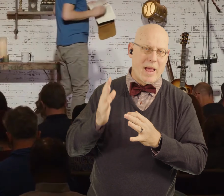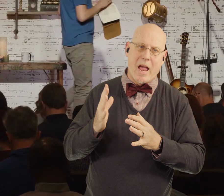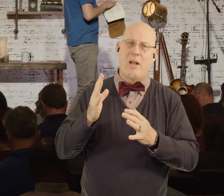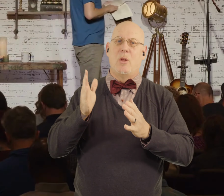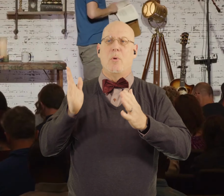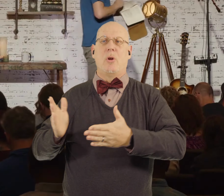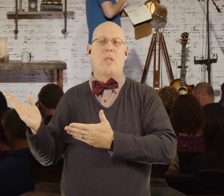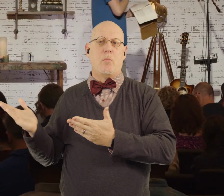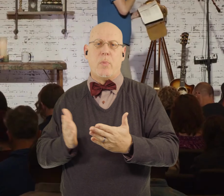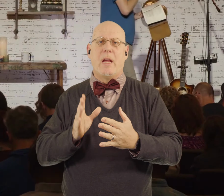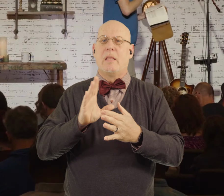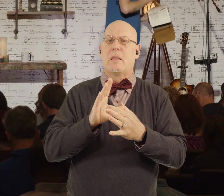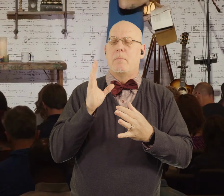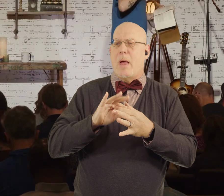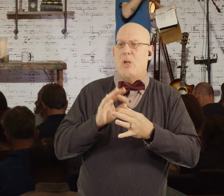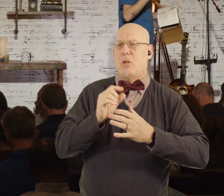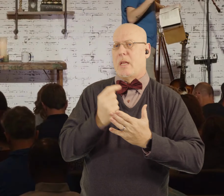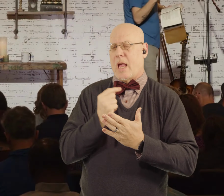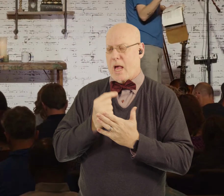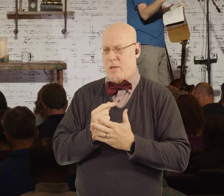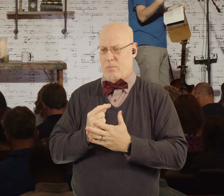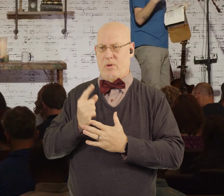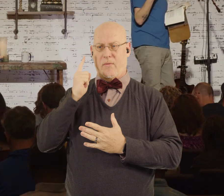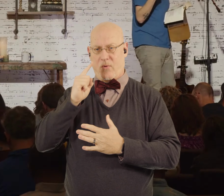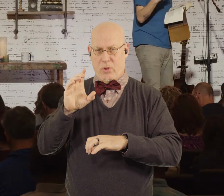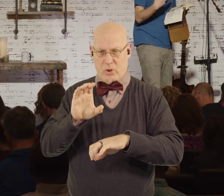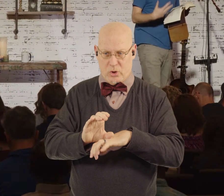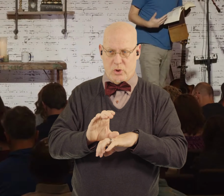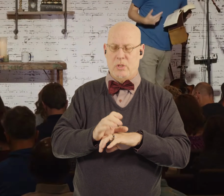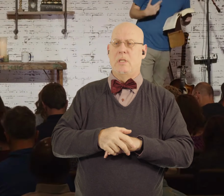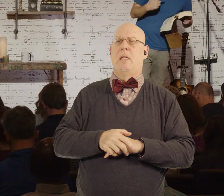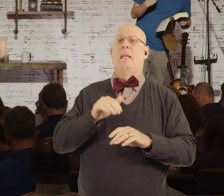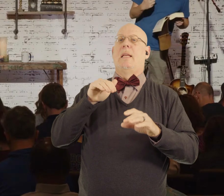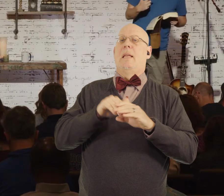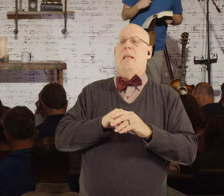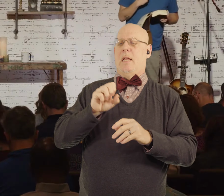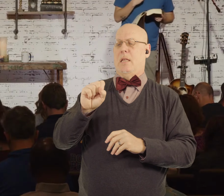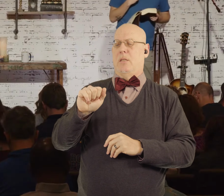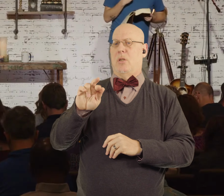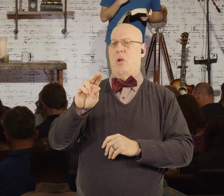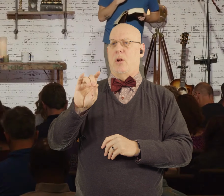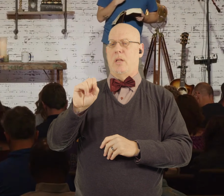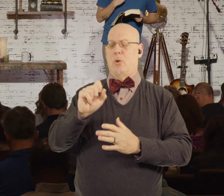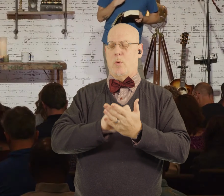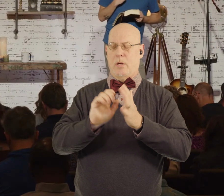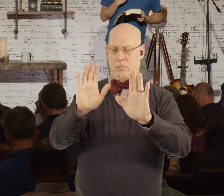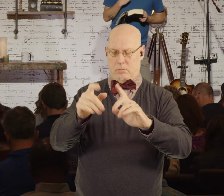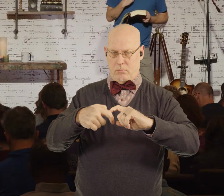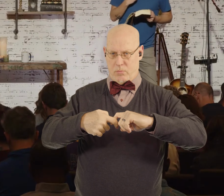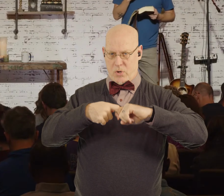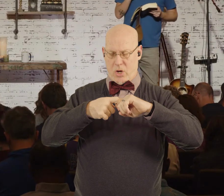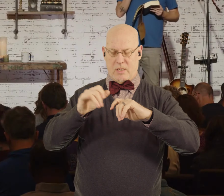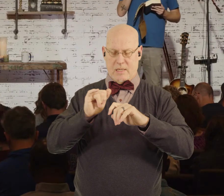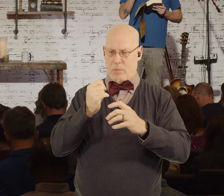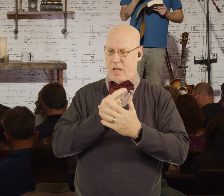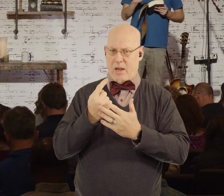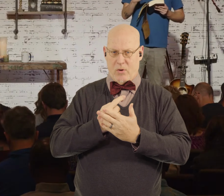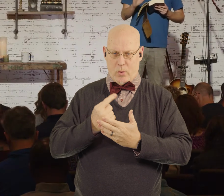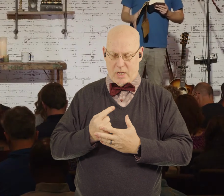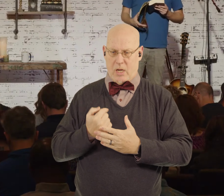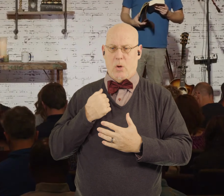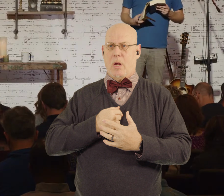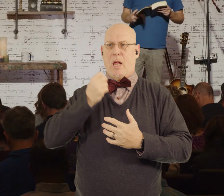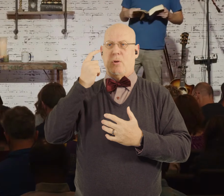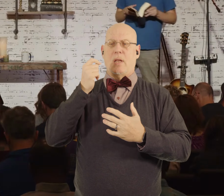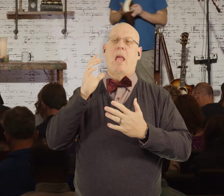to the angel, the messenger, the pastor, the one who carries the message of the gospel forward of the church, in Sardis write. So we pause